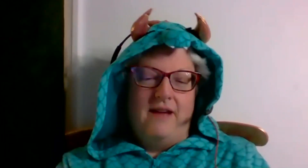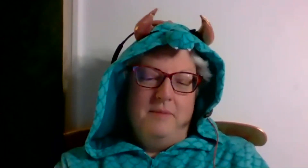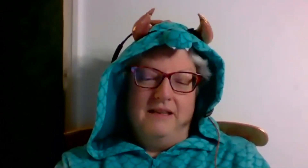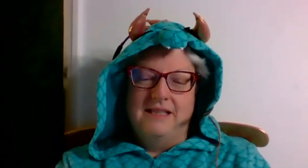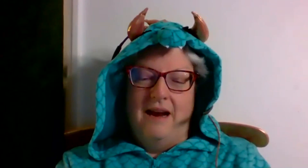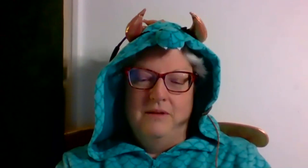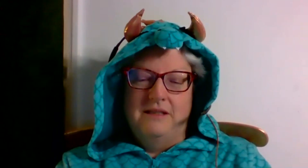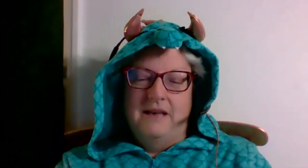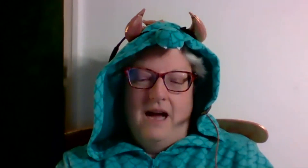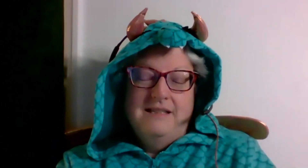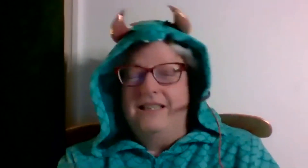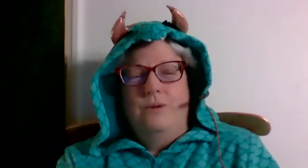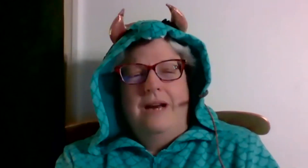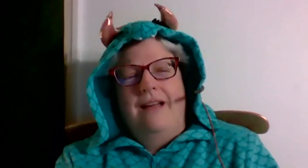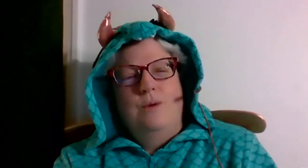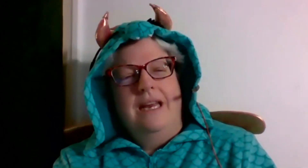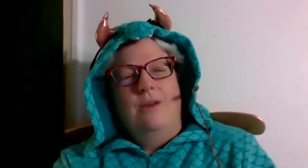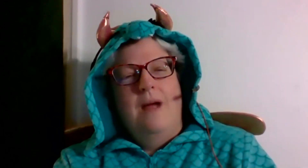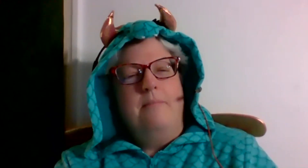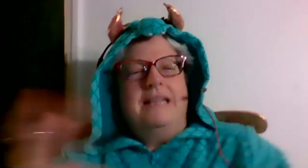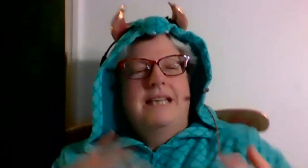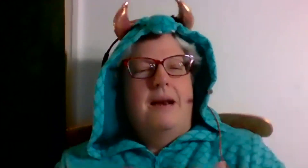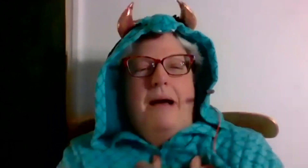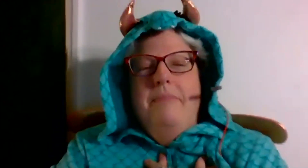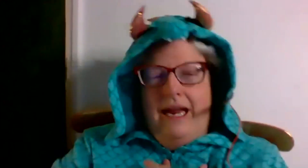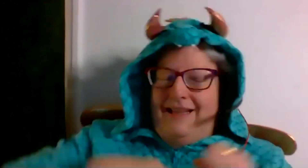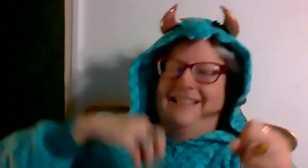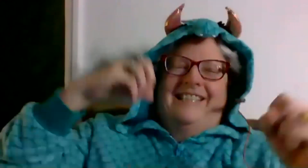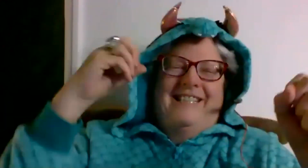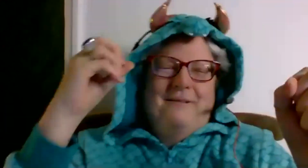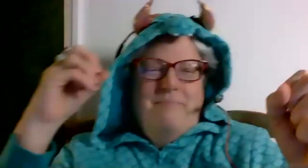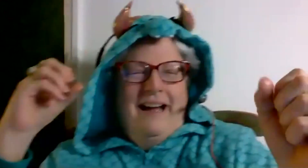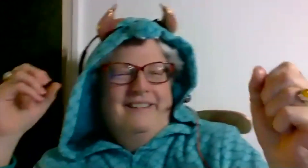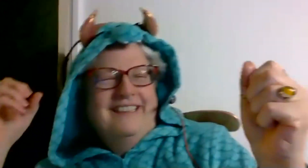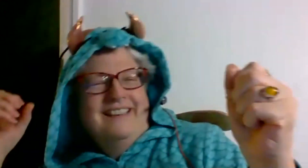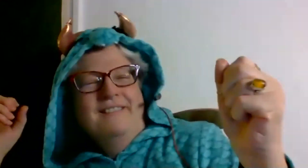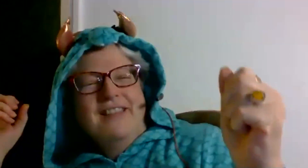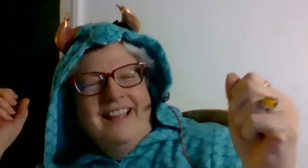and fabulous. And I honestly don't want to have you any other way, but it's not about me. This